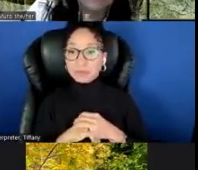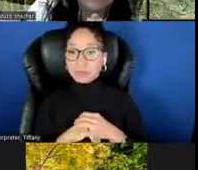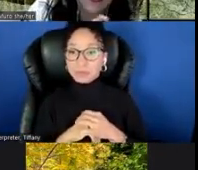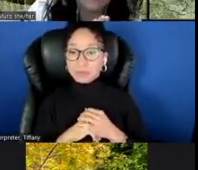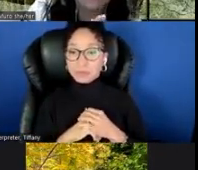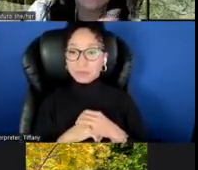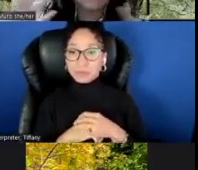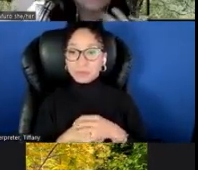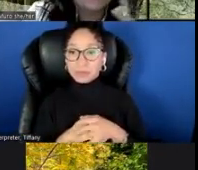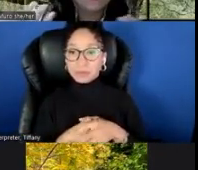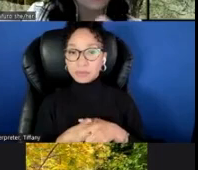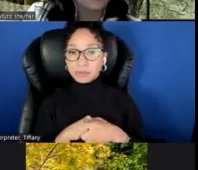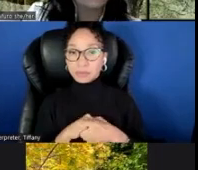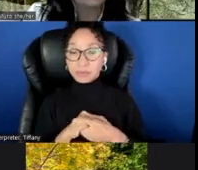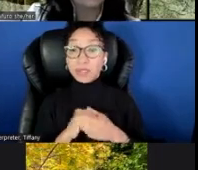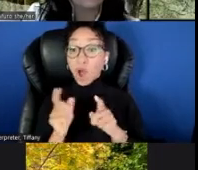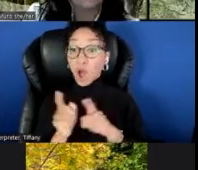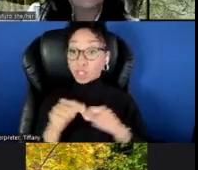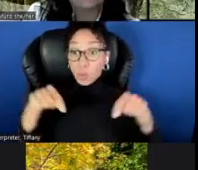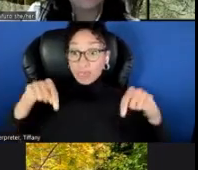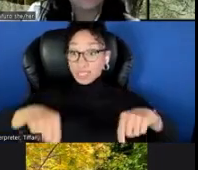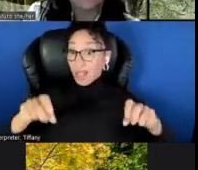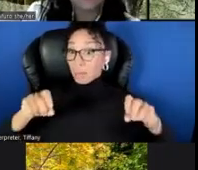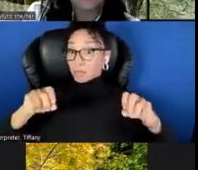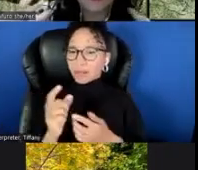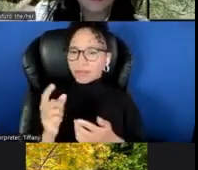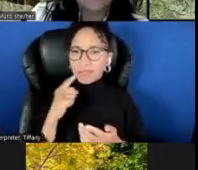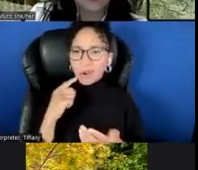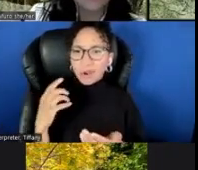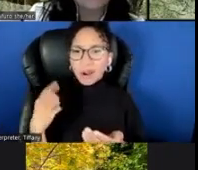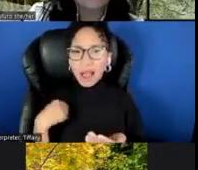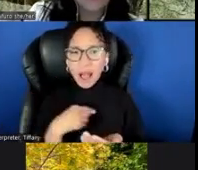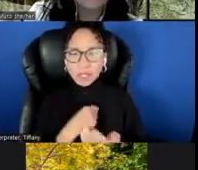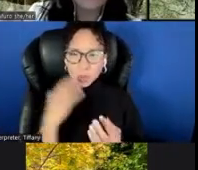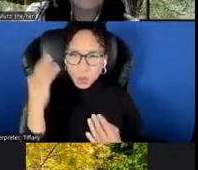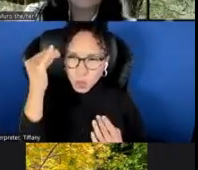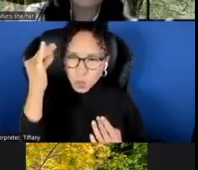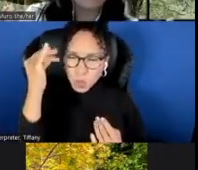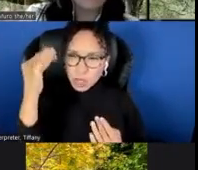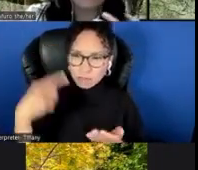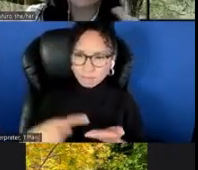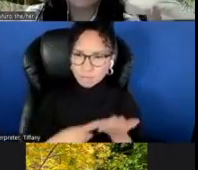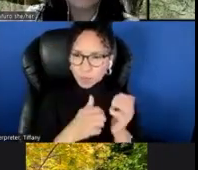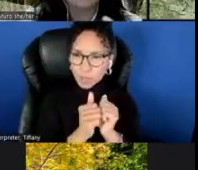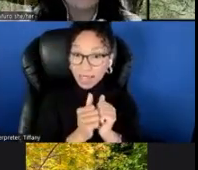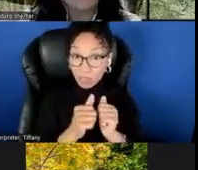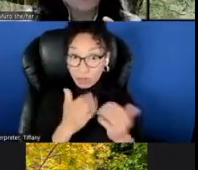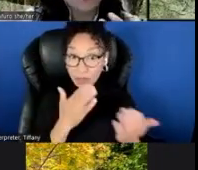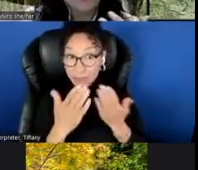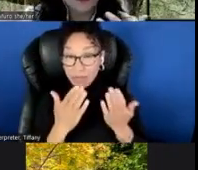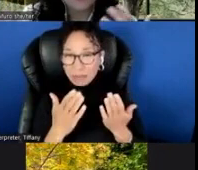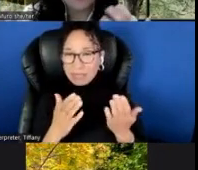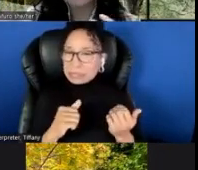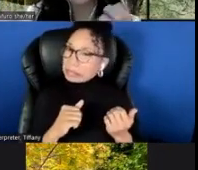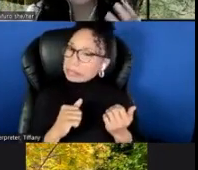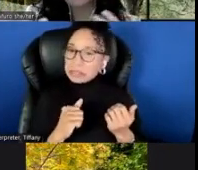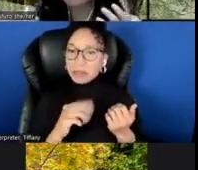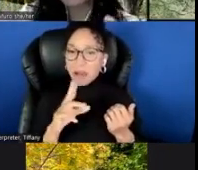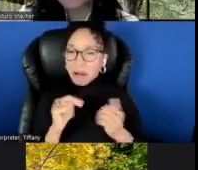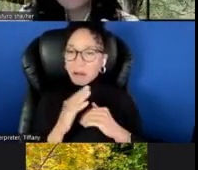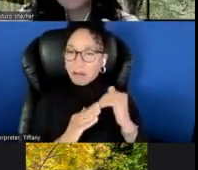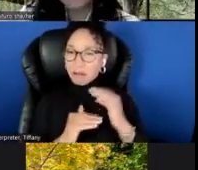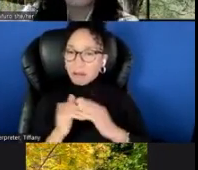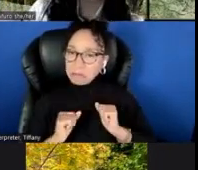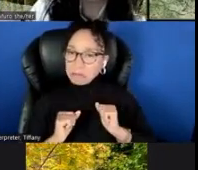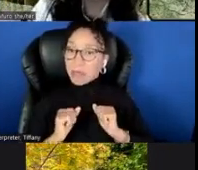this space as a time that we're processing and learning together. As I mentioned, this is a growing space. It might be a little bit uncomfortable, and the way